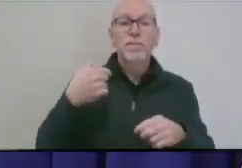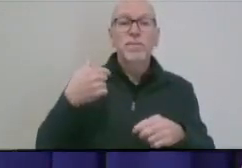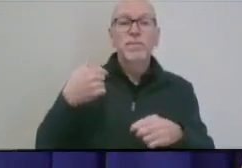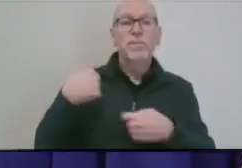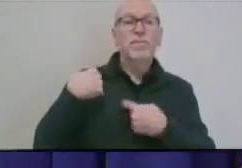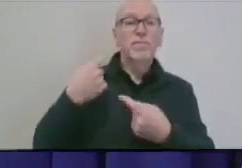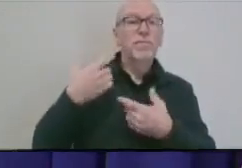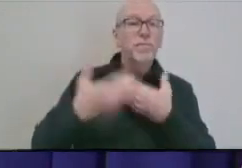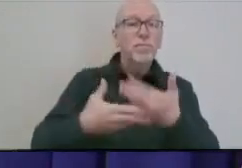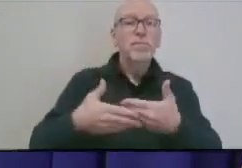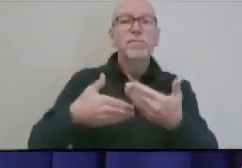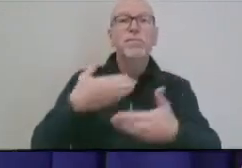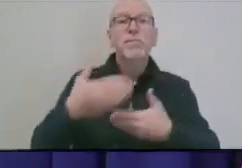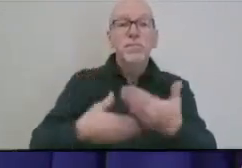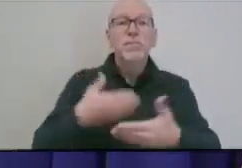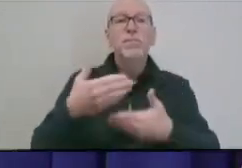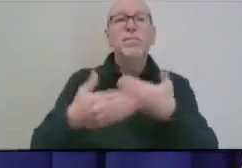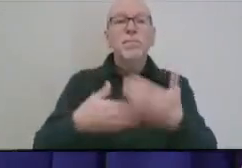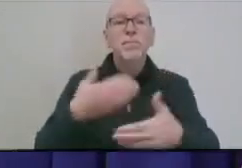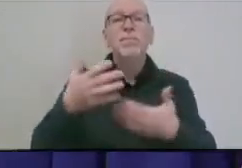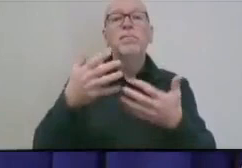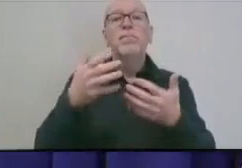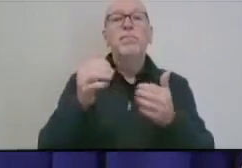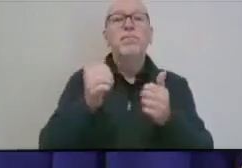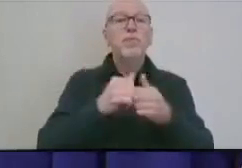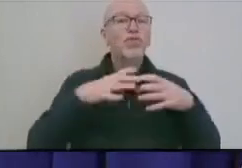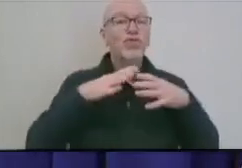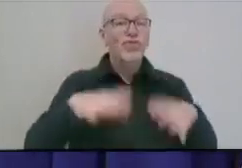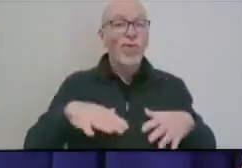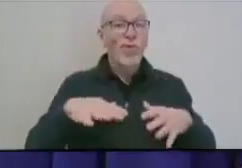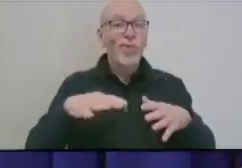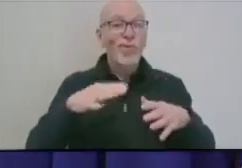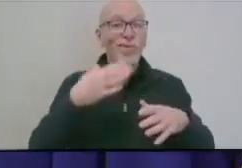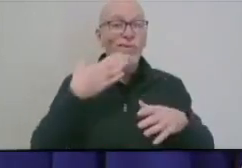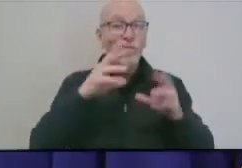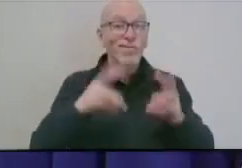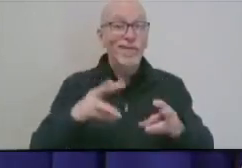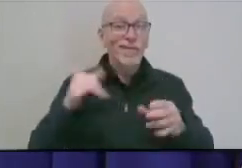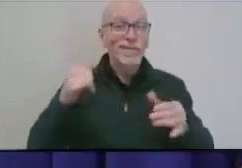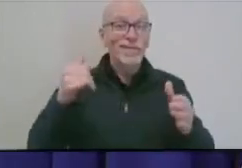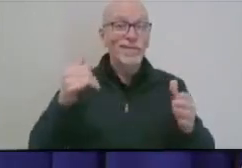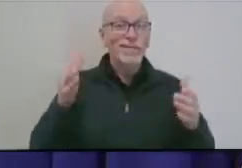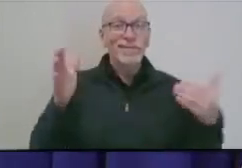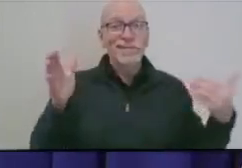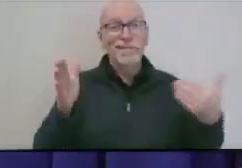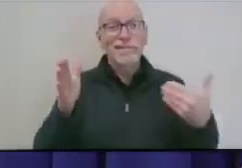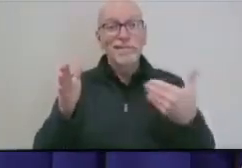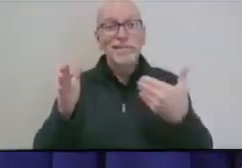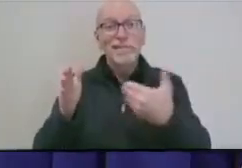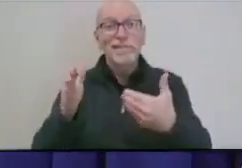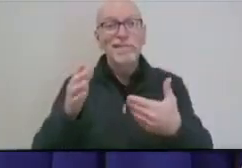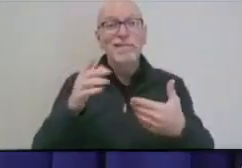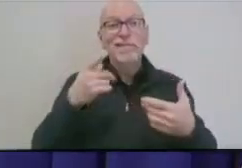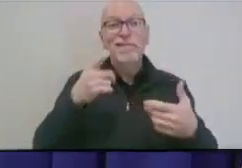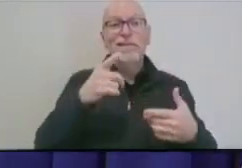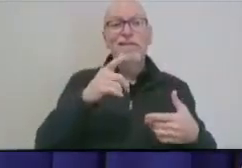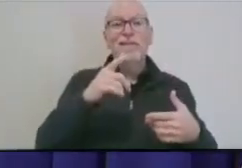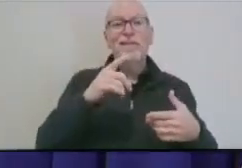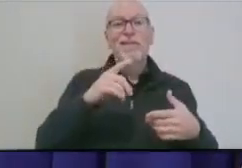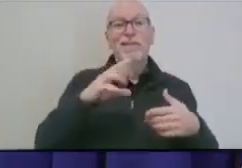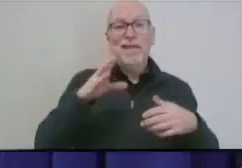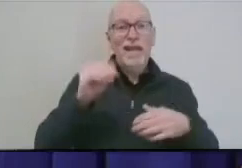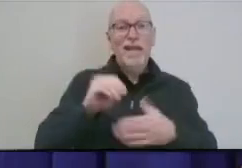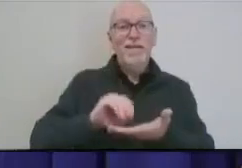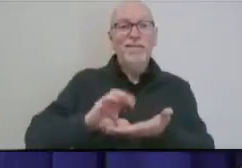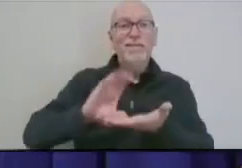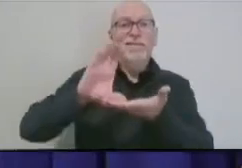out, and with the snowstorm that was inching its way across, I guess across, and the inches were accumulating